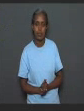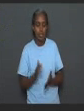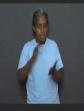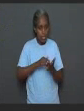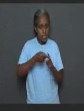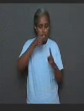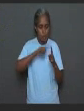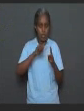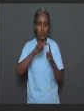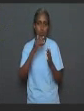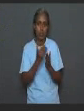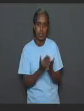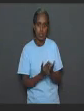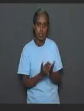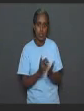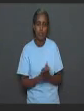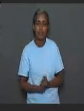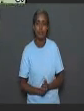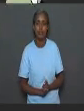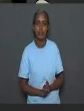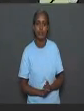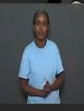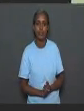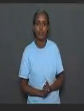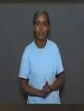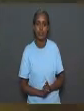Let's get back to our lesson.